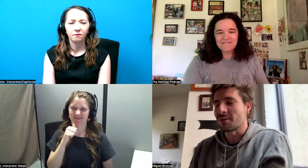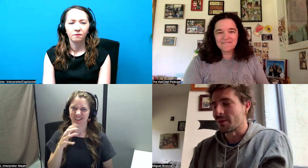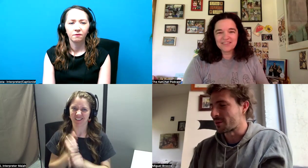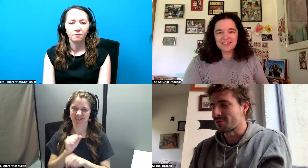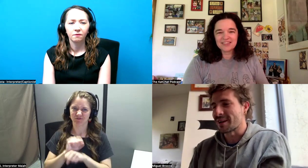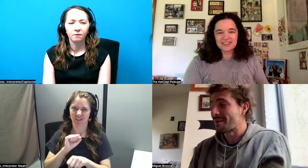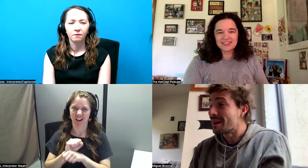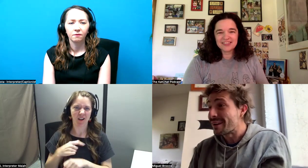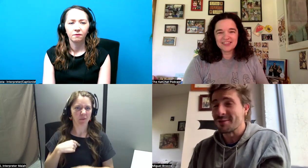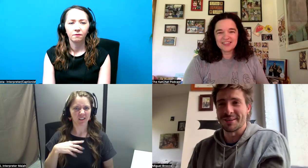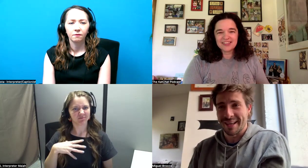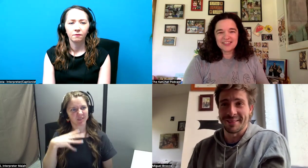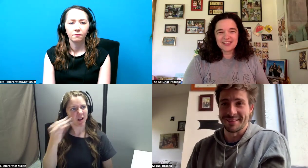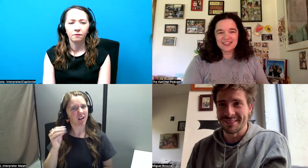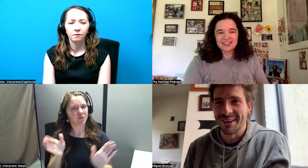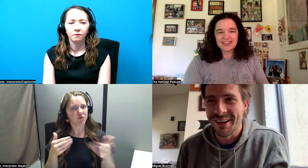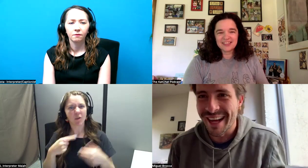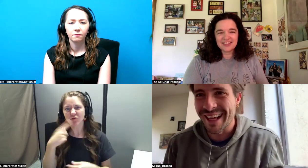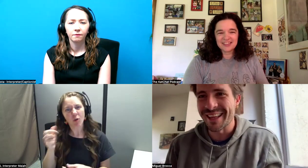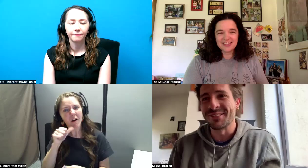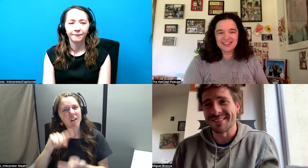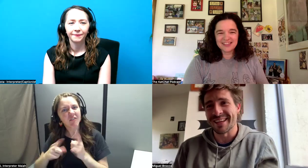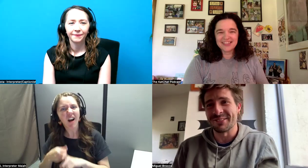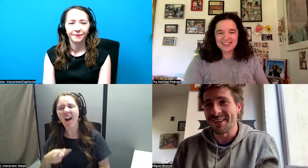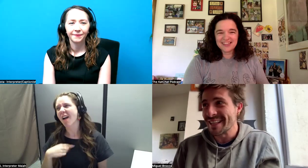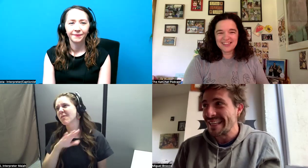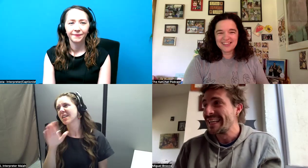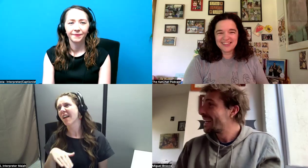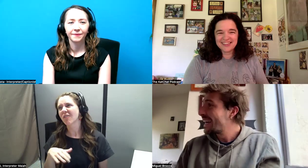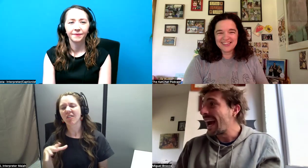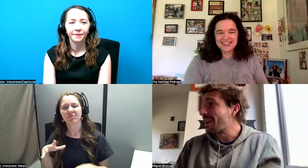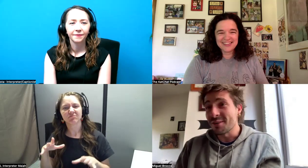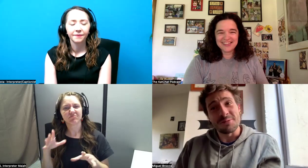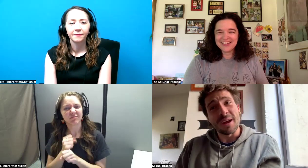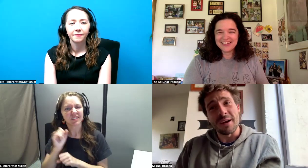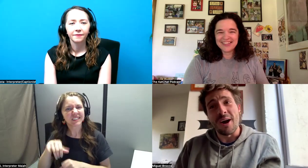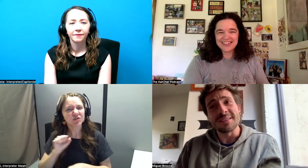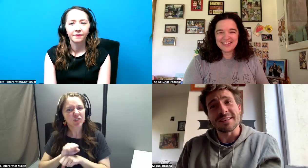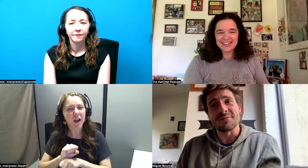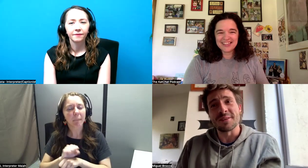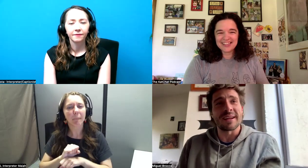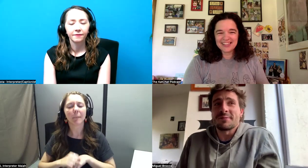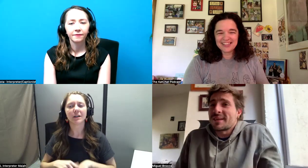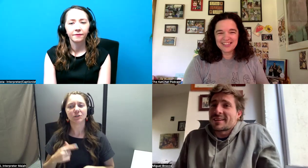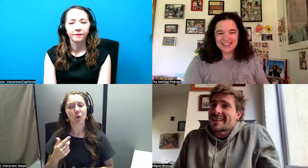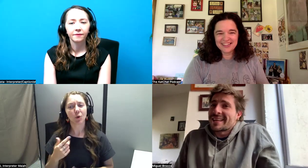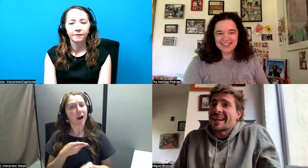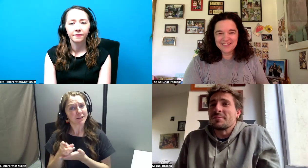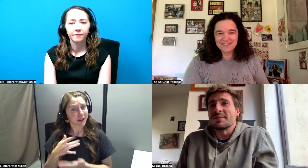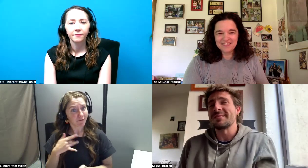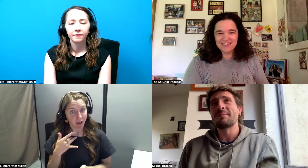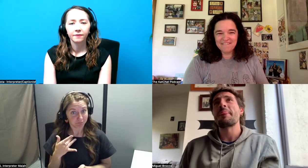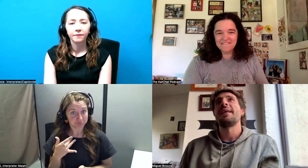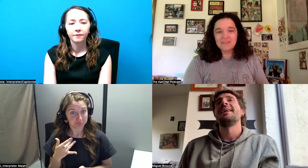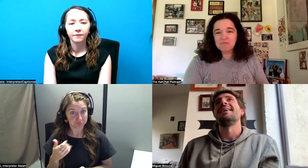just told my girlfriend, I'm never gonna get this. You know, it was like really. I felt honestly felt that I was not gonna get